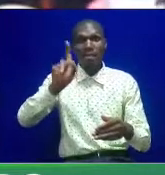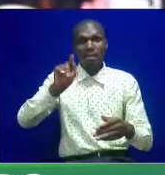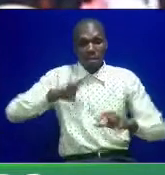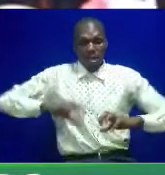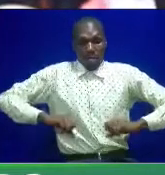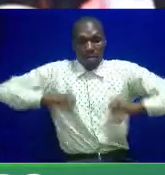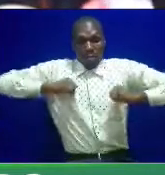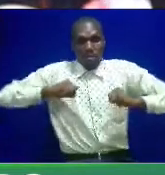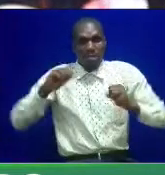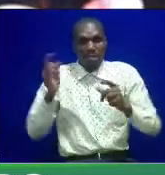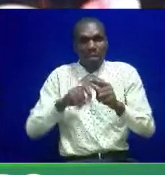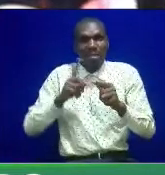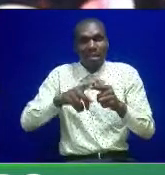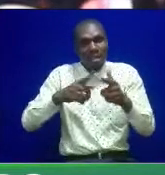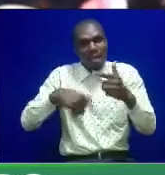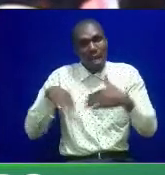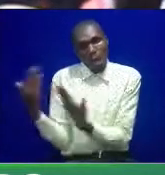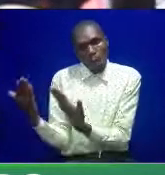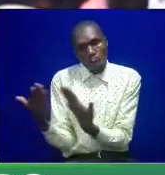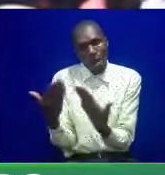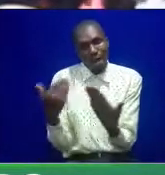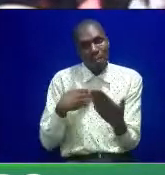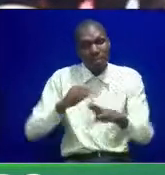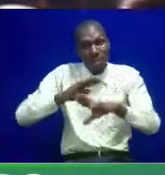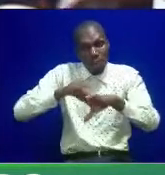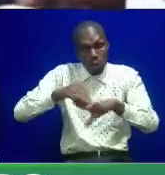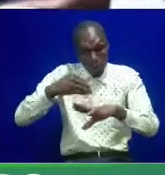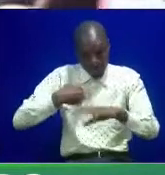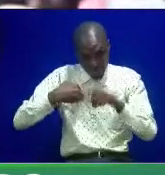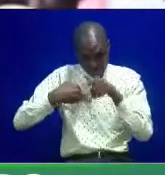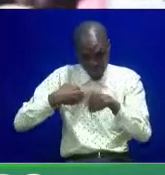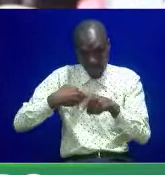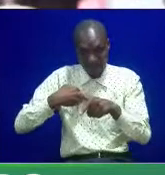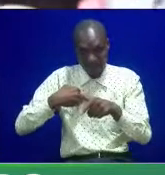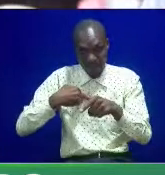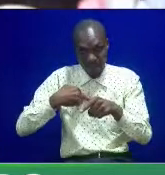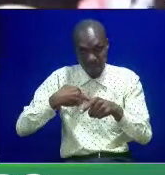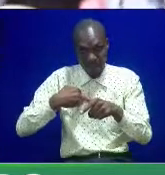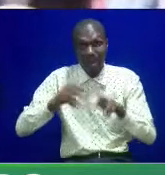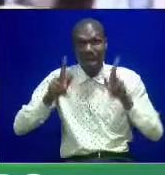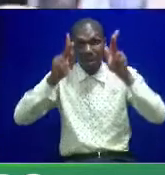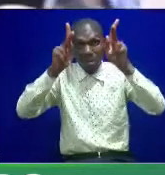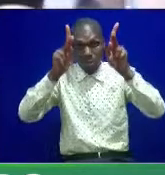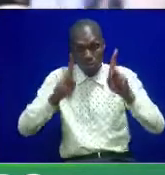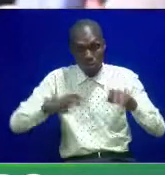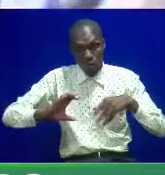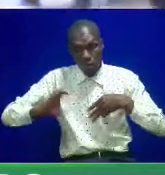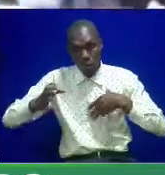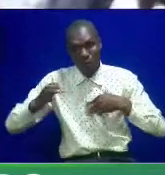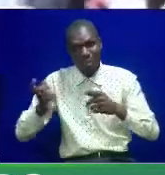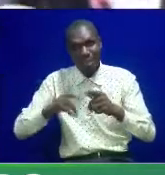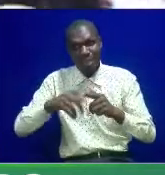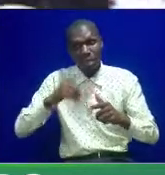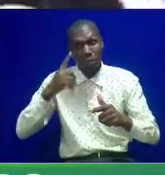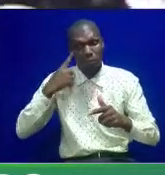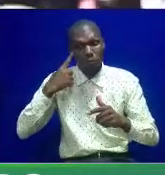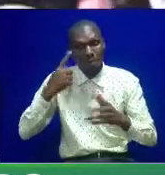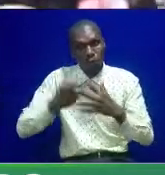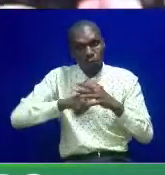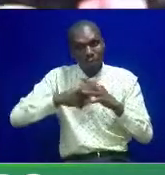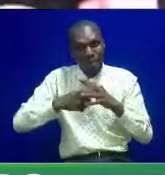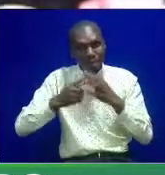technology angete okwaligania okurangeliwa gochagaiga ahero Kisumu County go chako launch